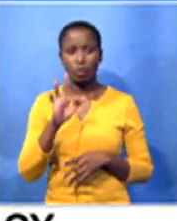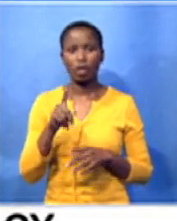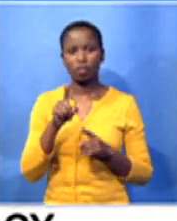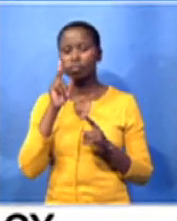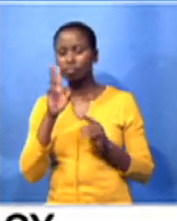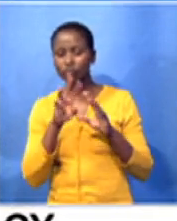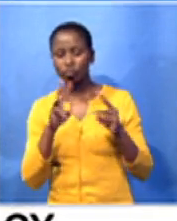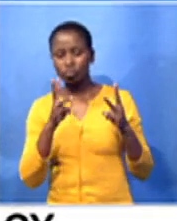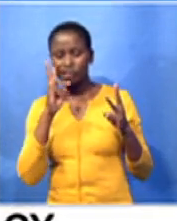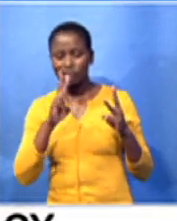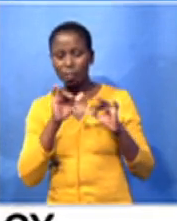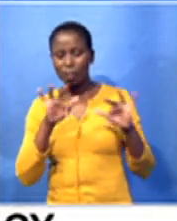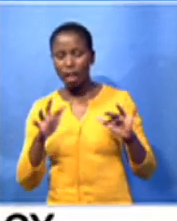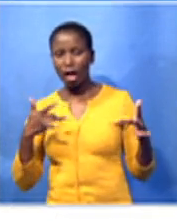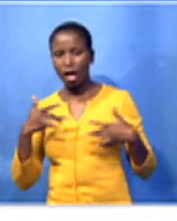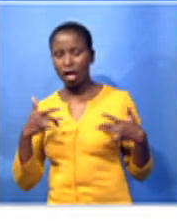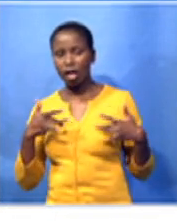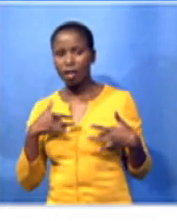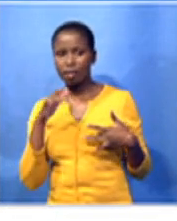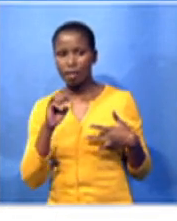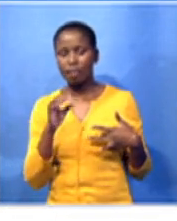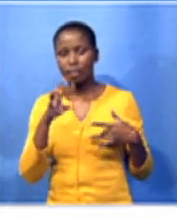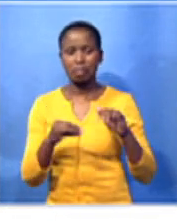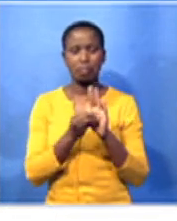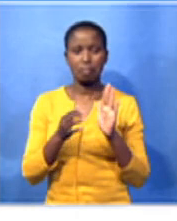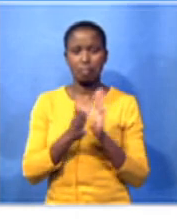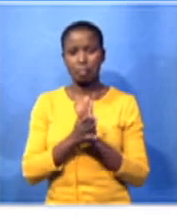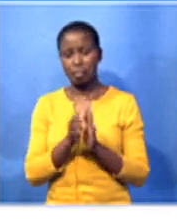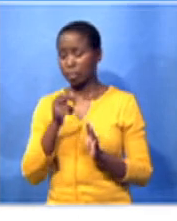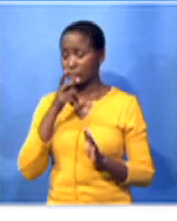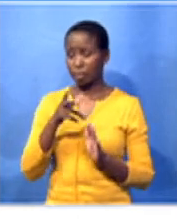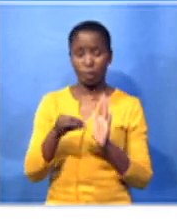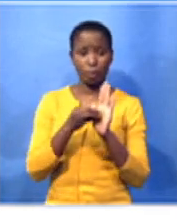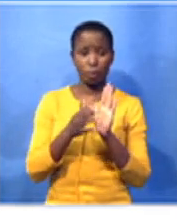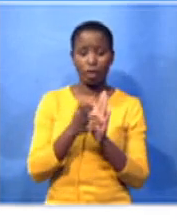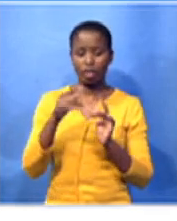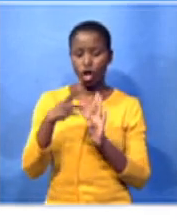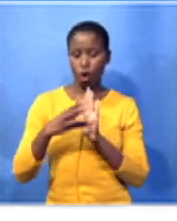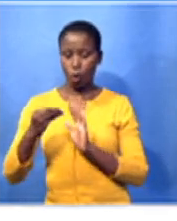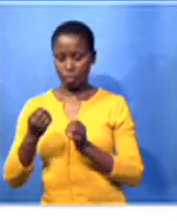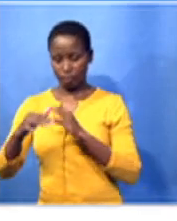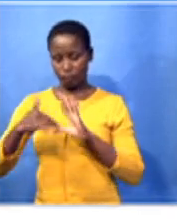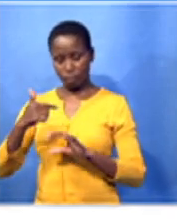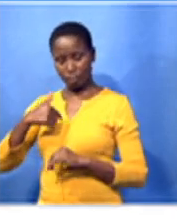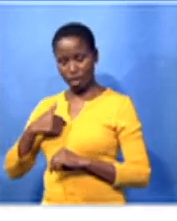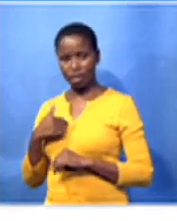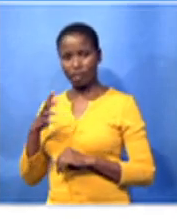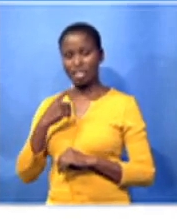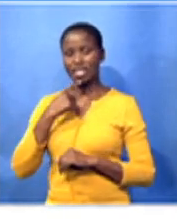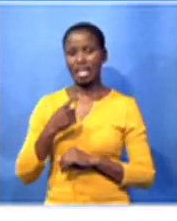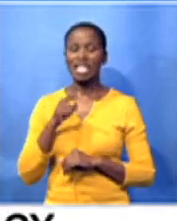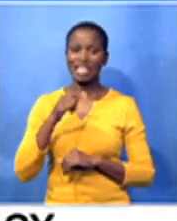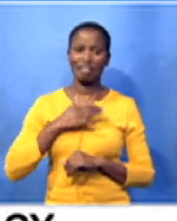concerned and wrote a rather harsh note to them and with a copy to me saying that, in fact, they felt